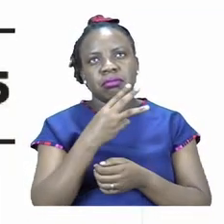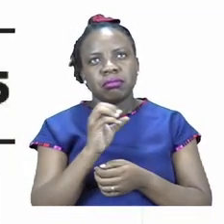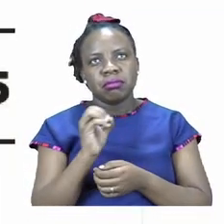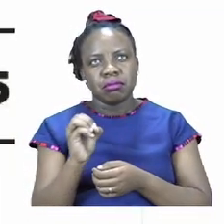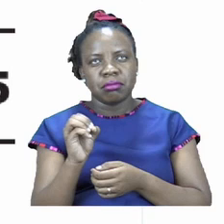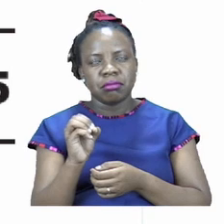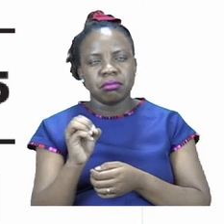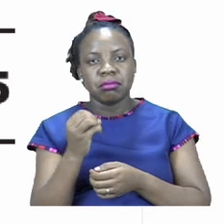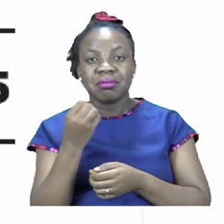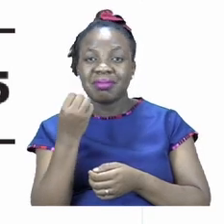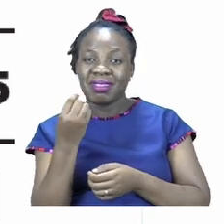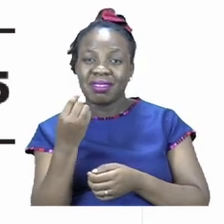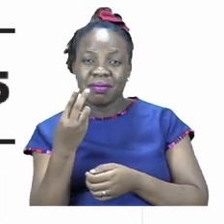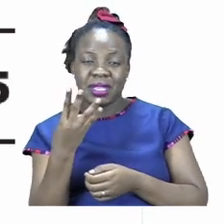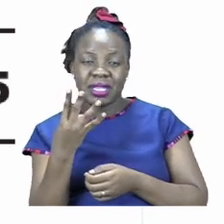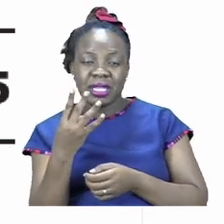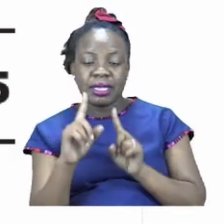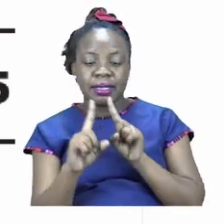to be looking at